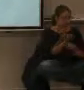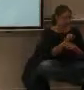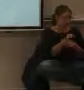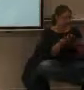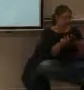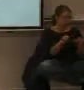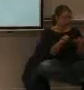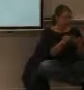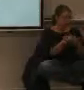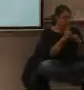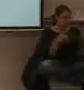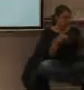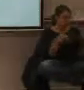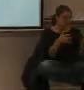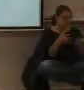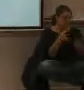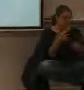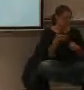more intense.